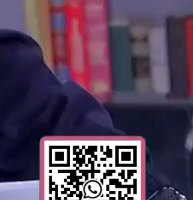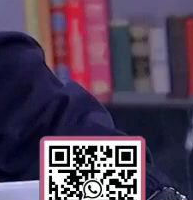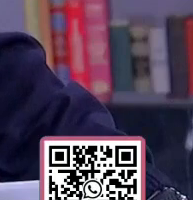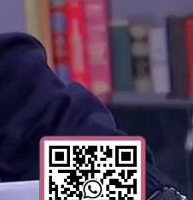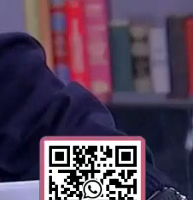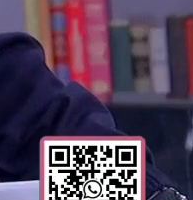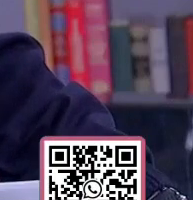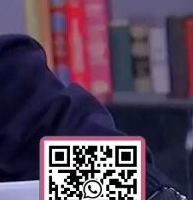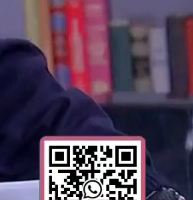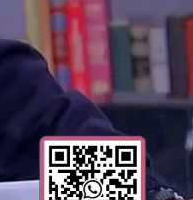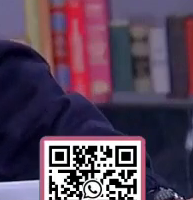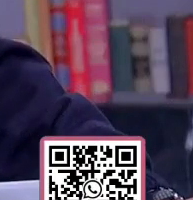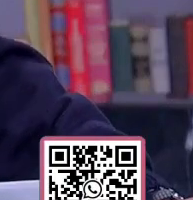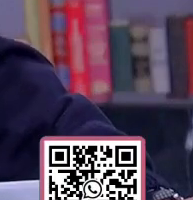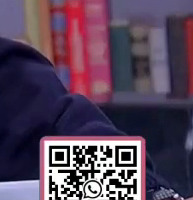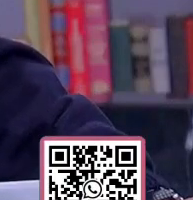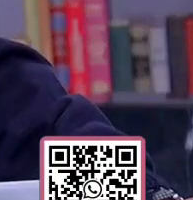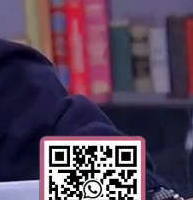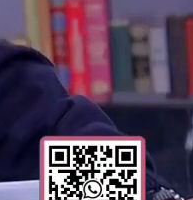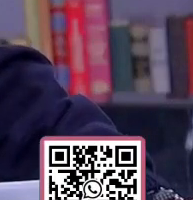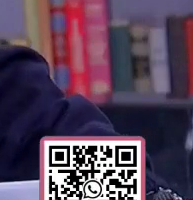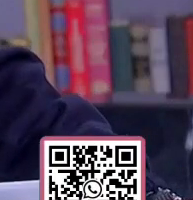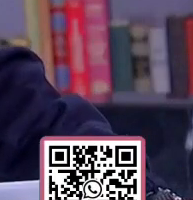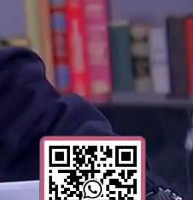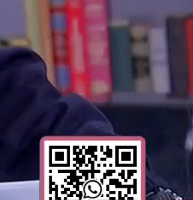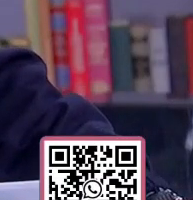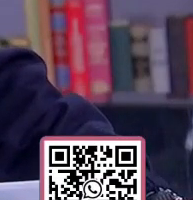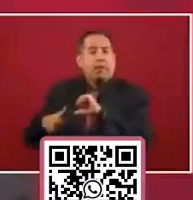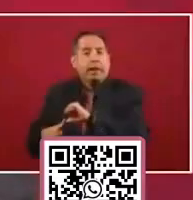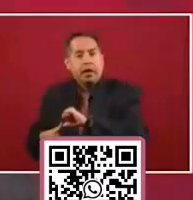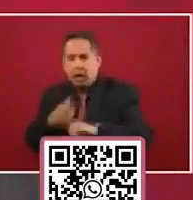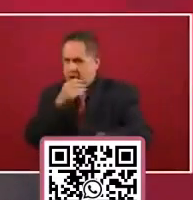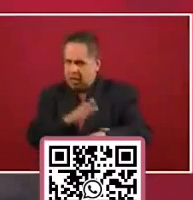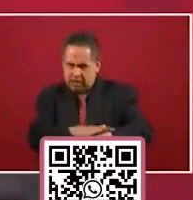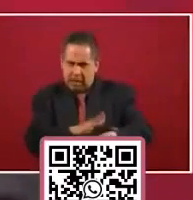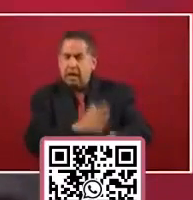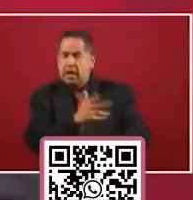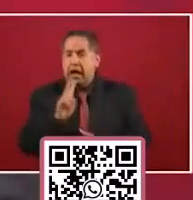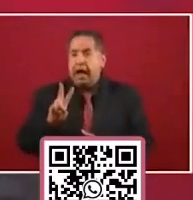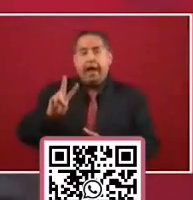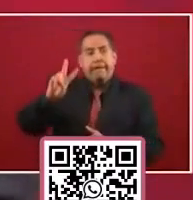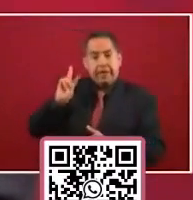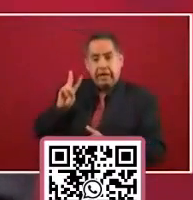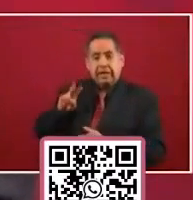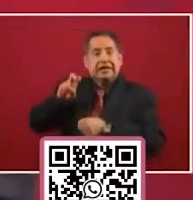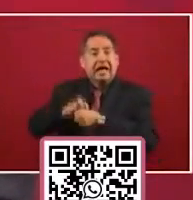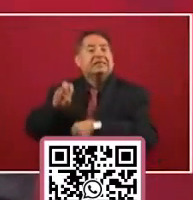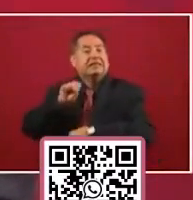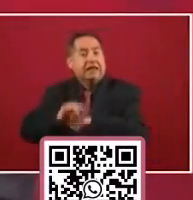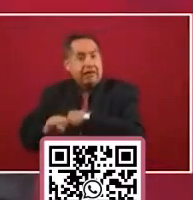Por su parte, Marcelo Ebrard, el secretario de Relaciones Exteriores, descartó una deportación masiva de migrantes a